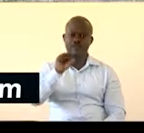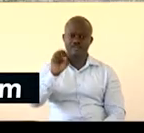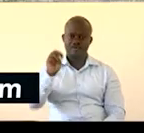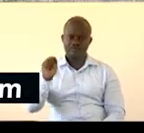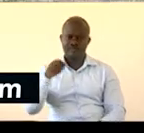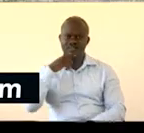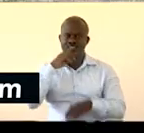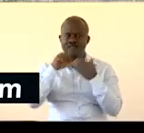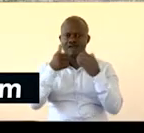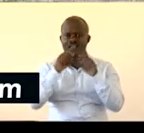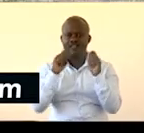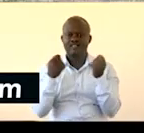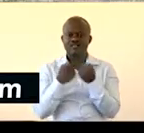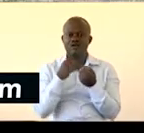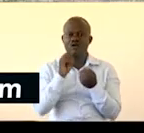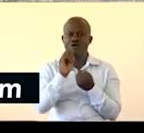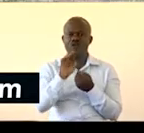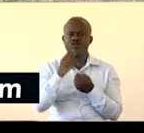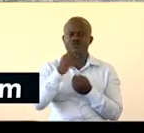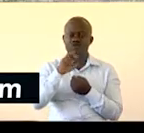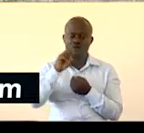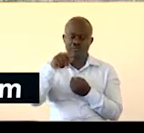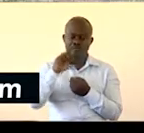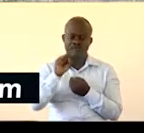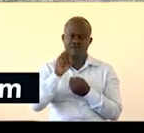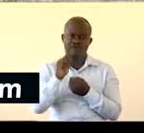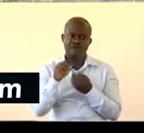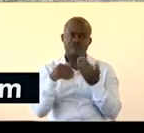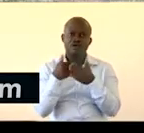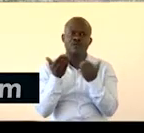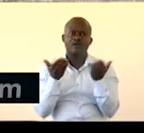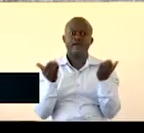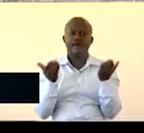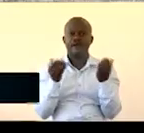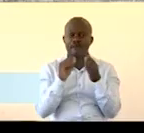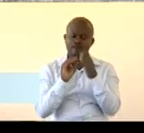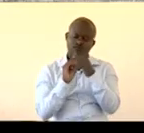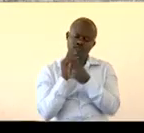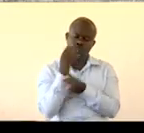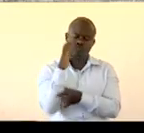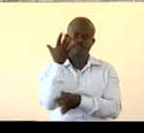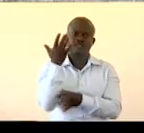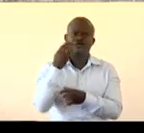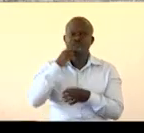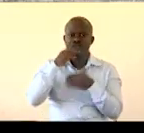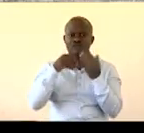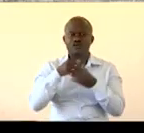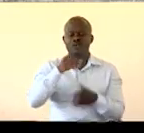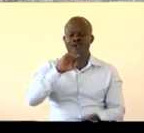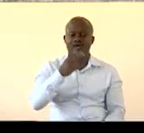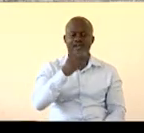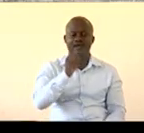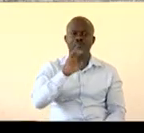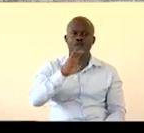is another type of tropism where plants respond to chemicals.